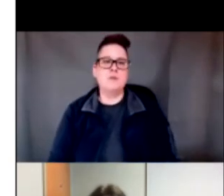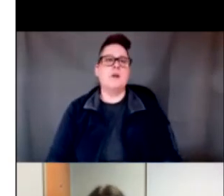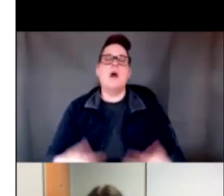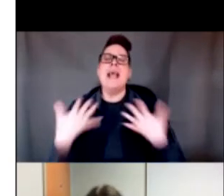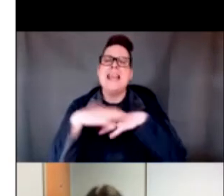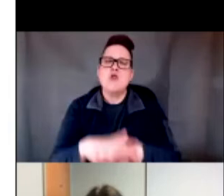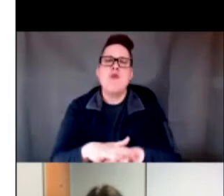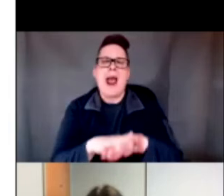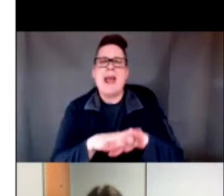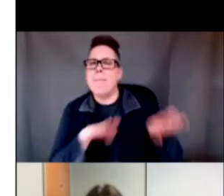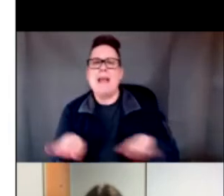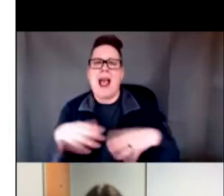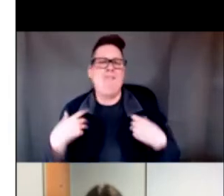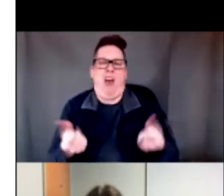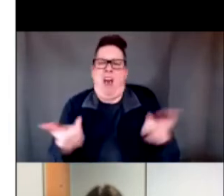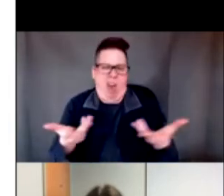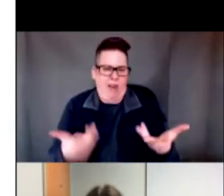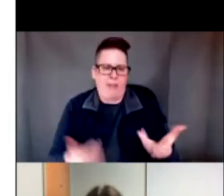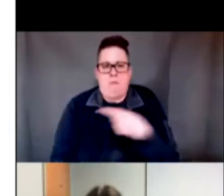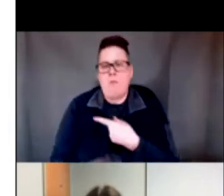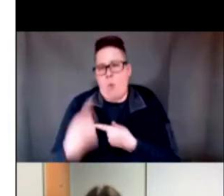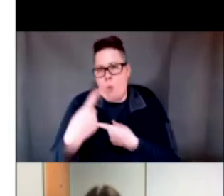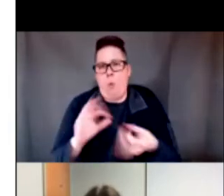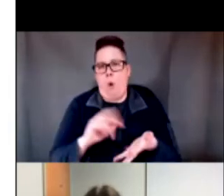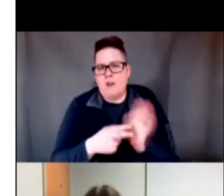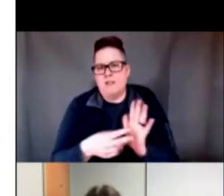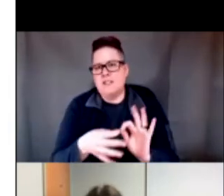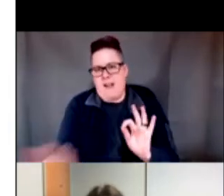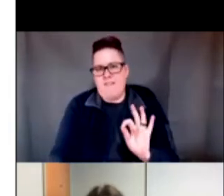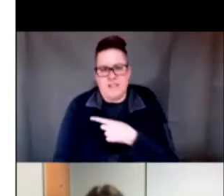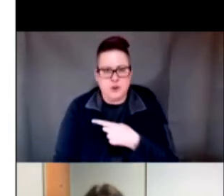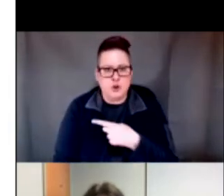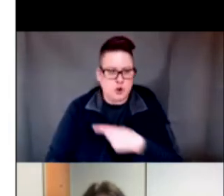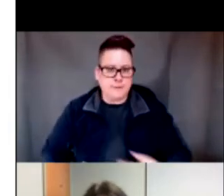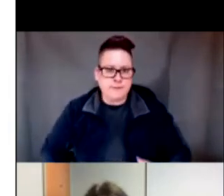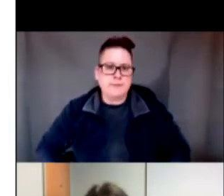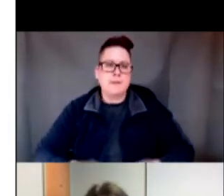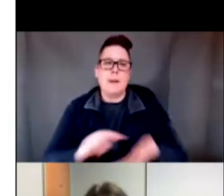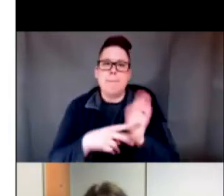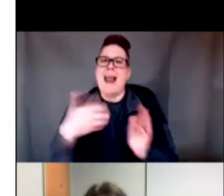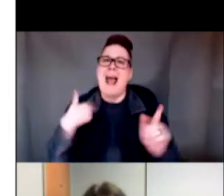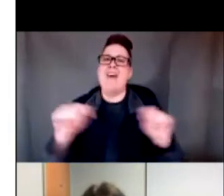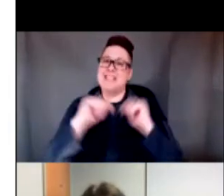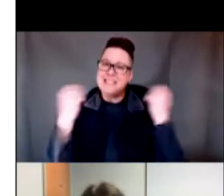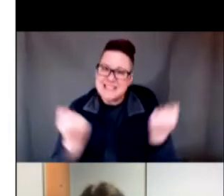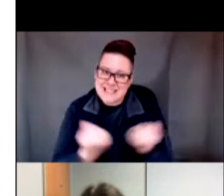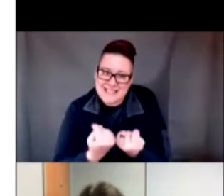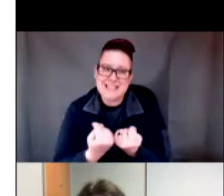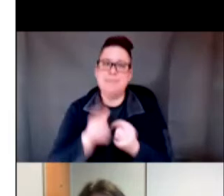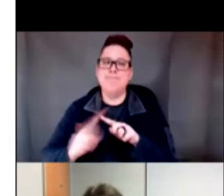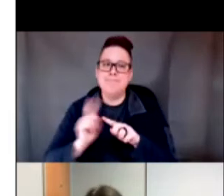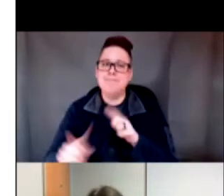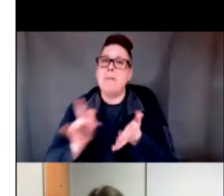health? So just to share one definition with you is really when we have a team of